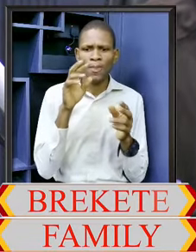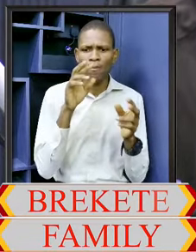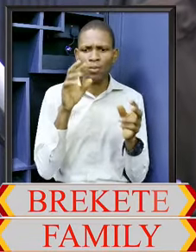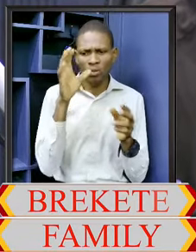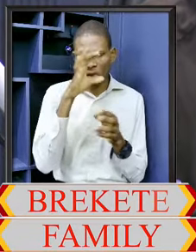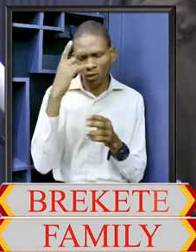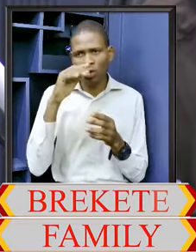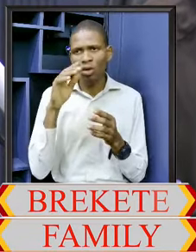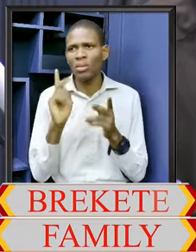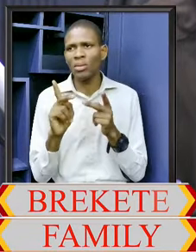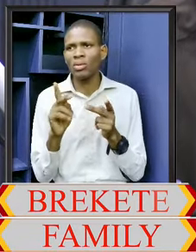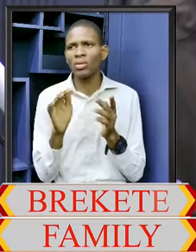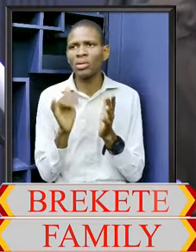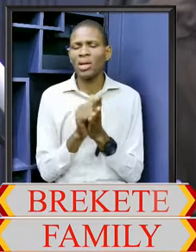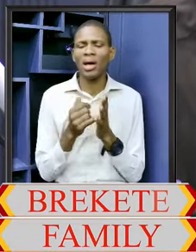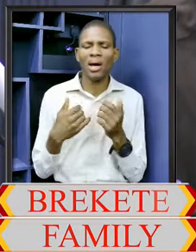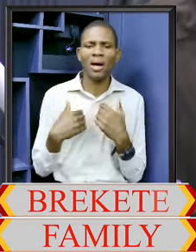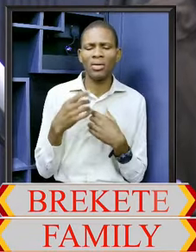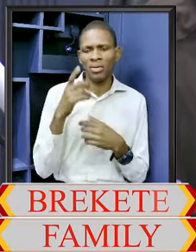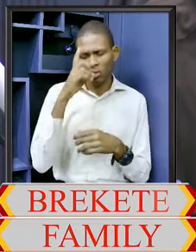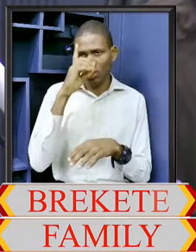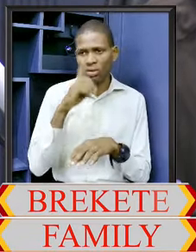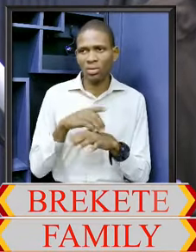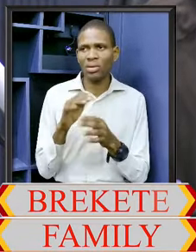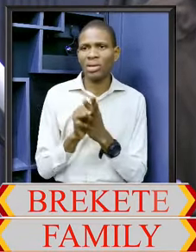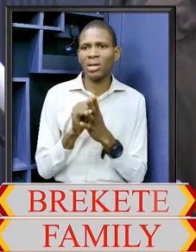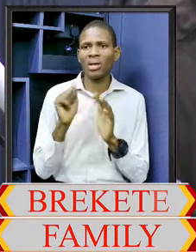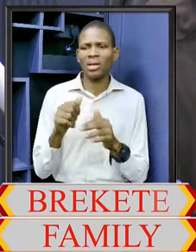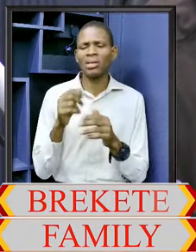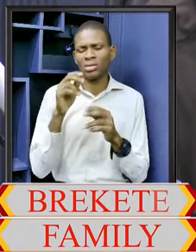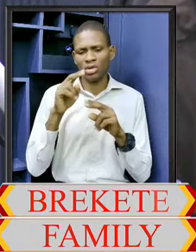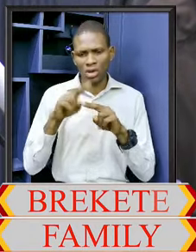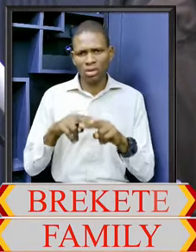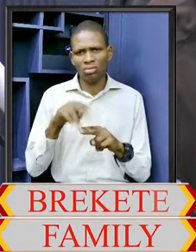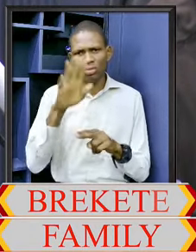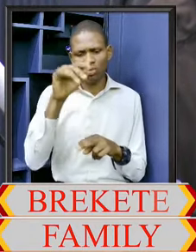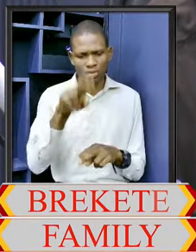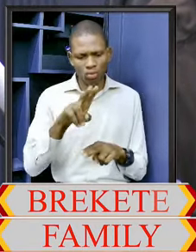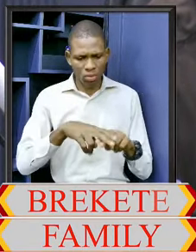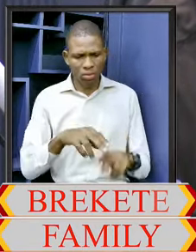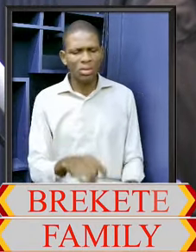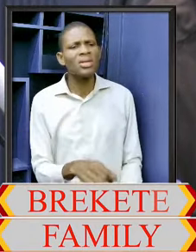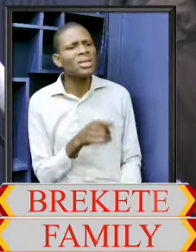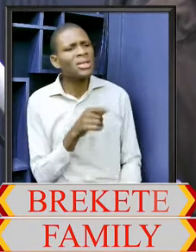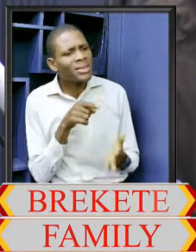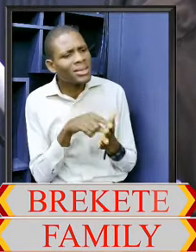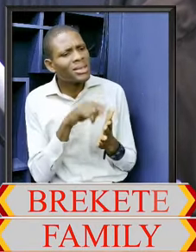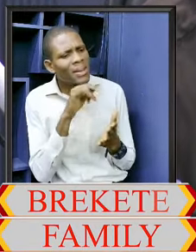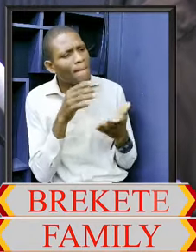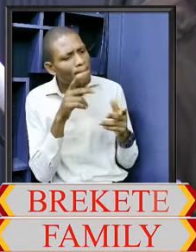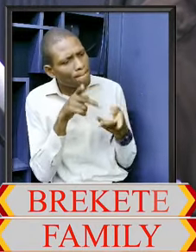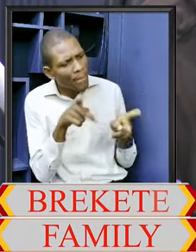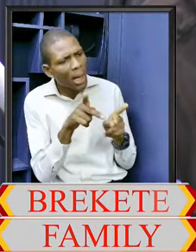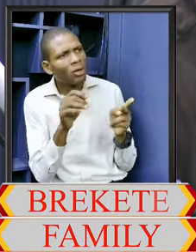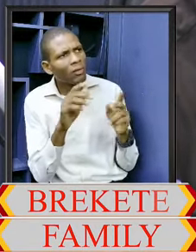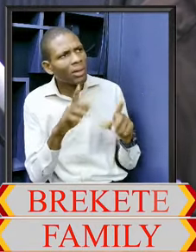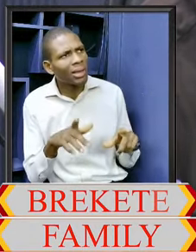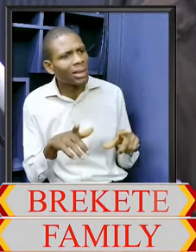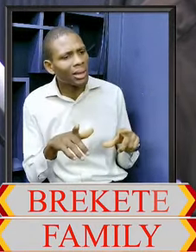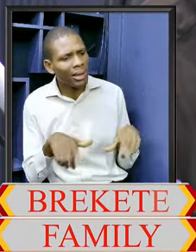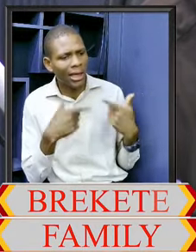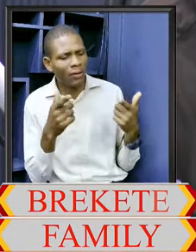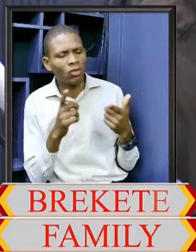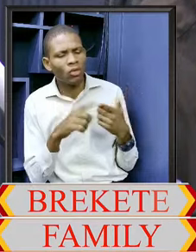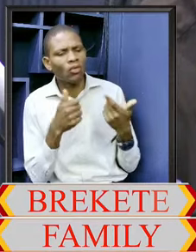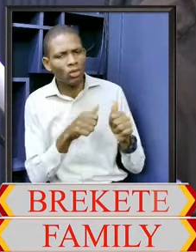Uyi. People where get wisdom. Where go fit sit and down tell and say, this not the path of life to follow. You need